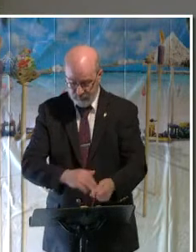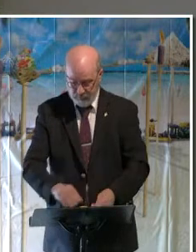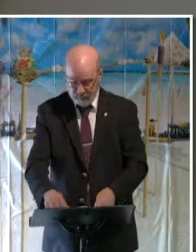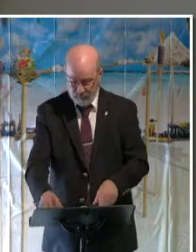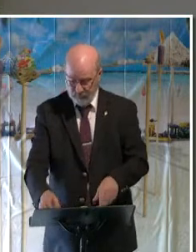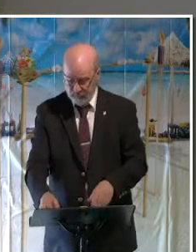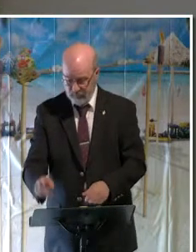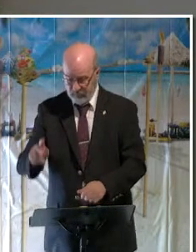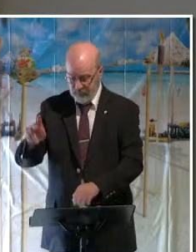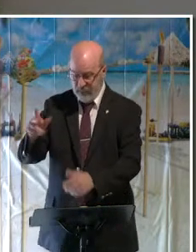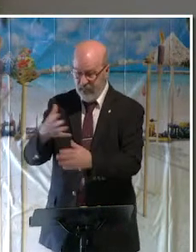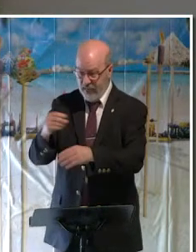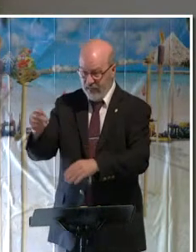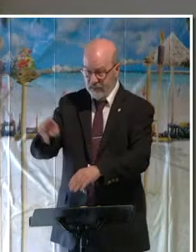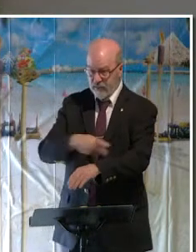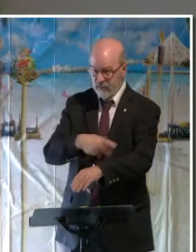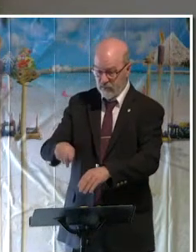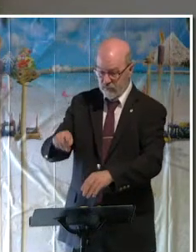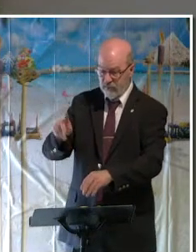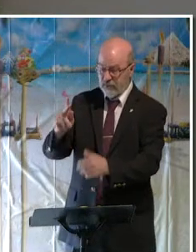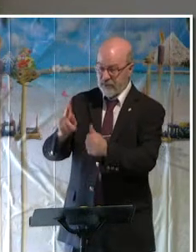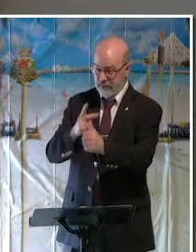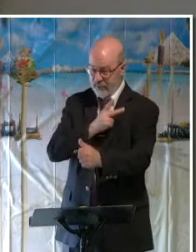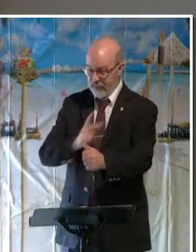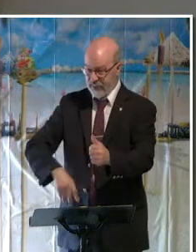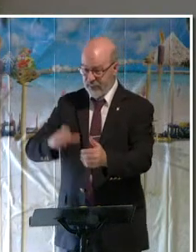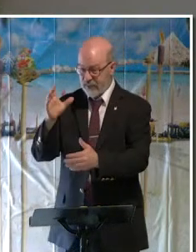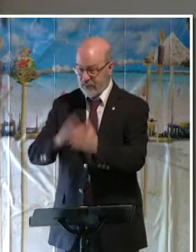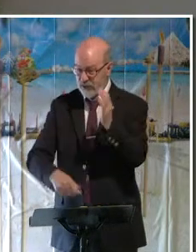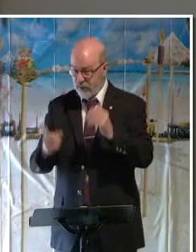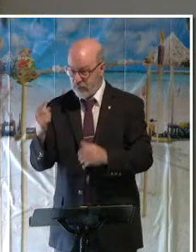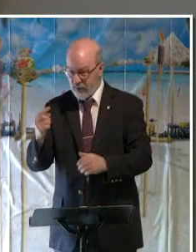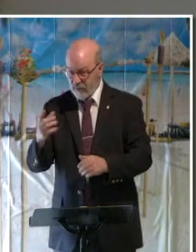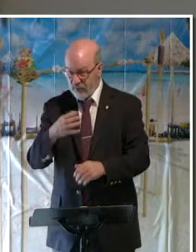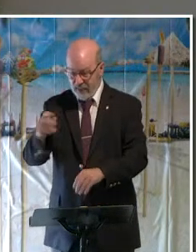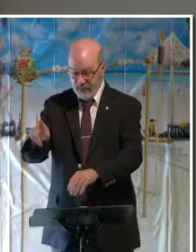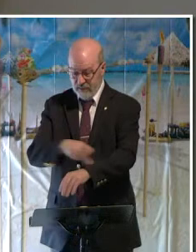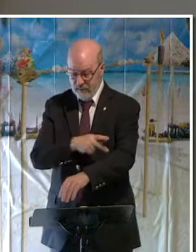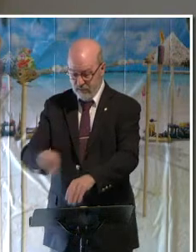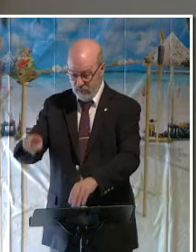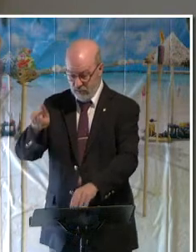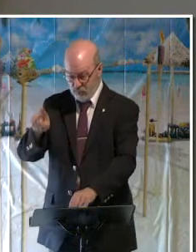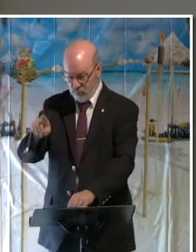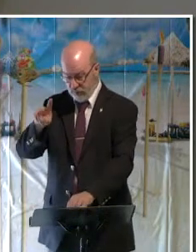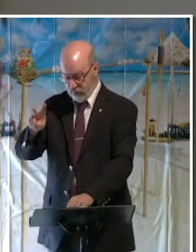Psalm 127. So Psalm 127.